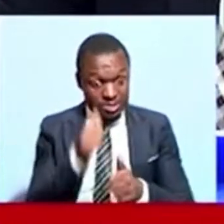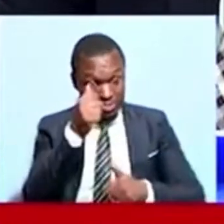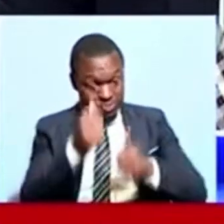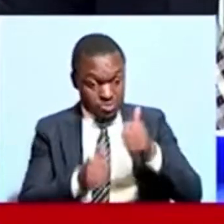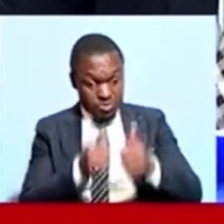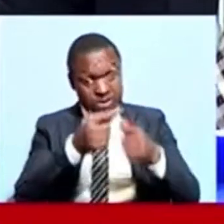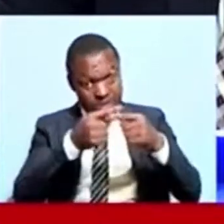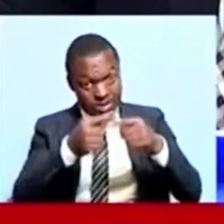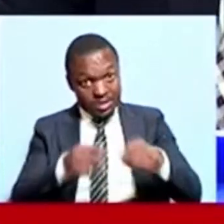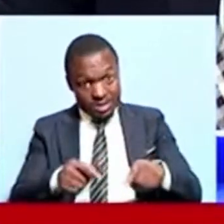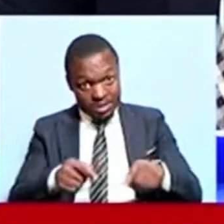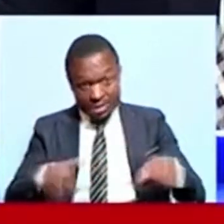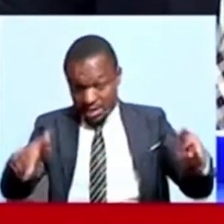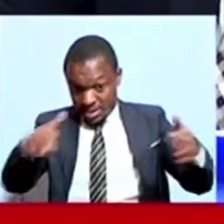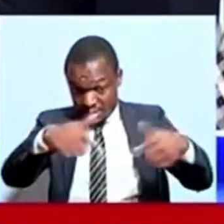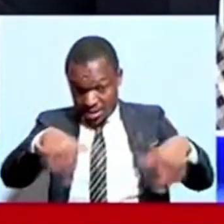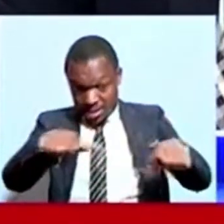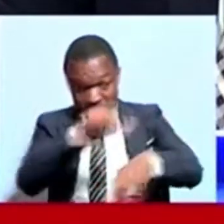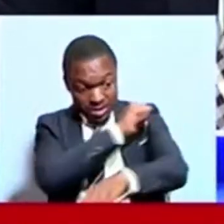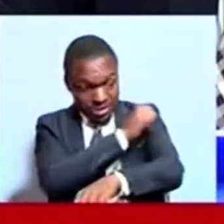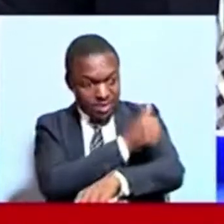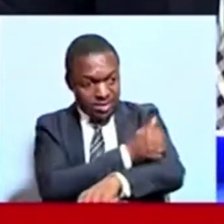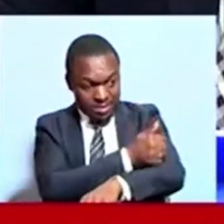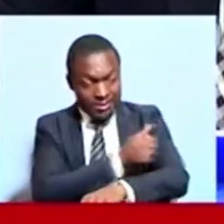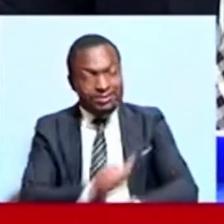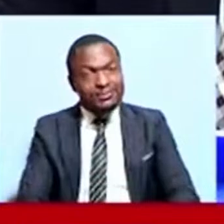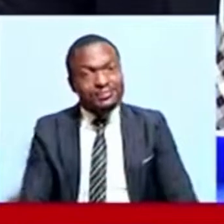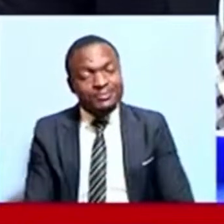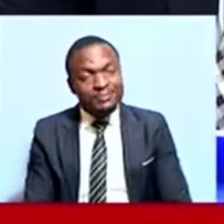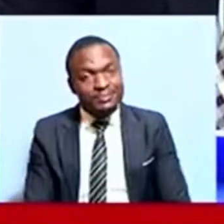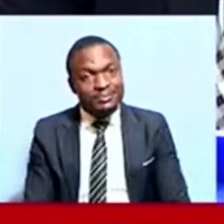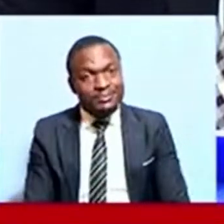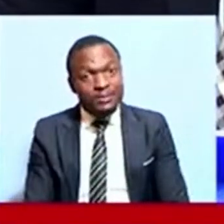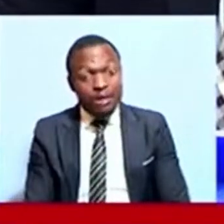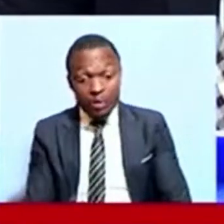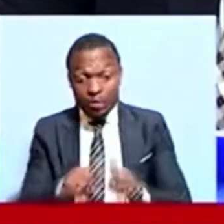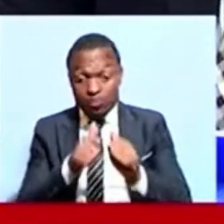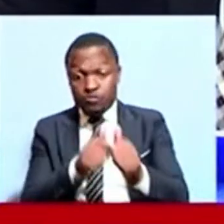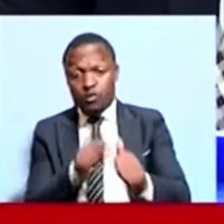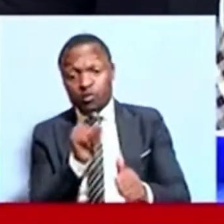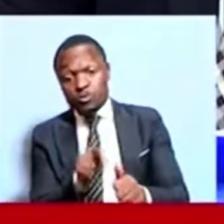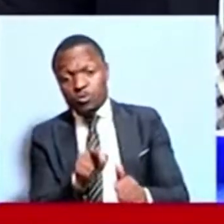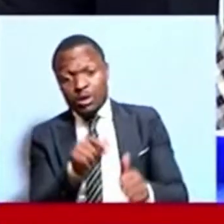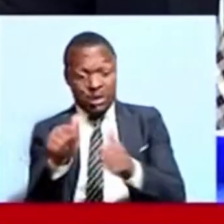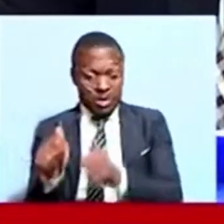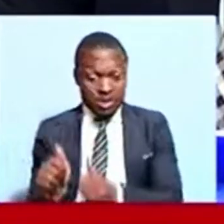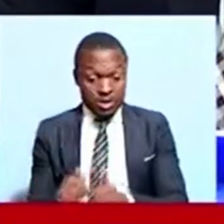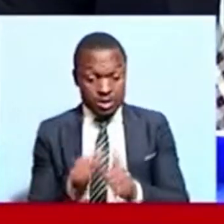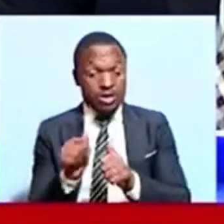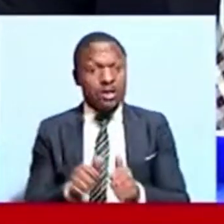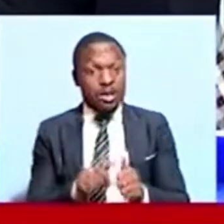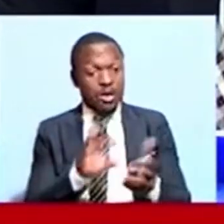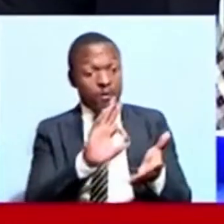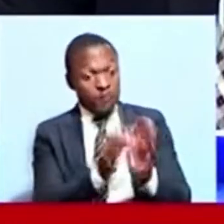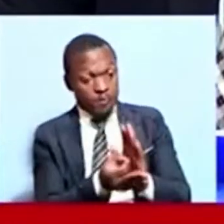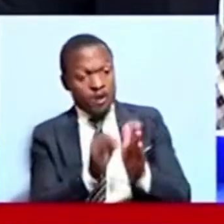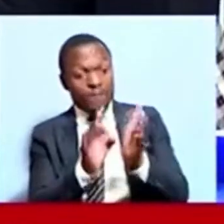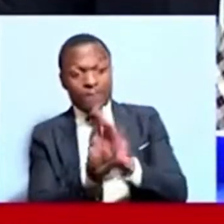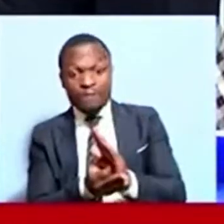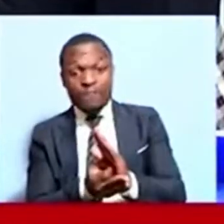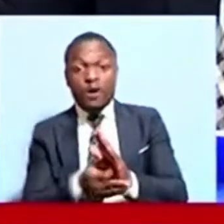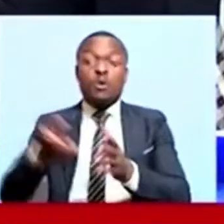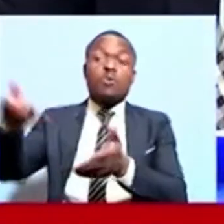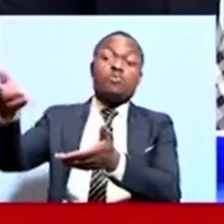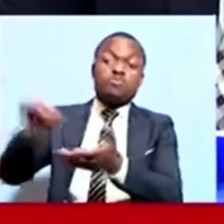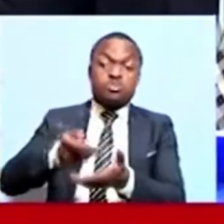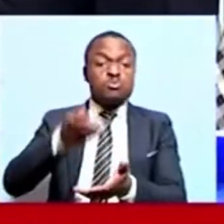on earlier at the local authority, and according to that activity, a number of files were put together from different